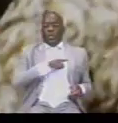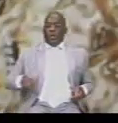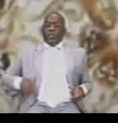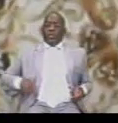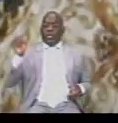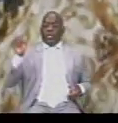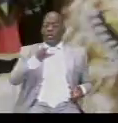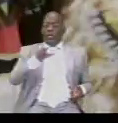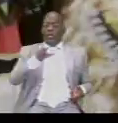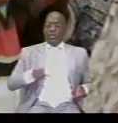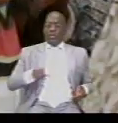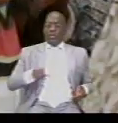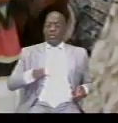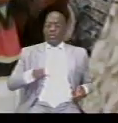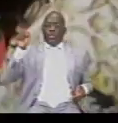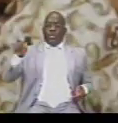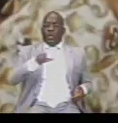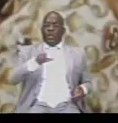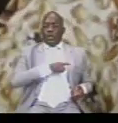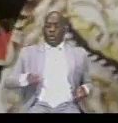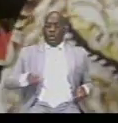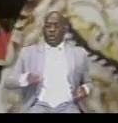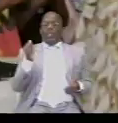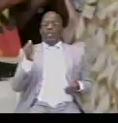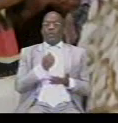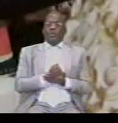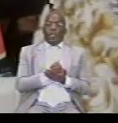yes, Lord, yes, yes, Lord.